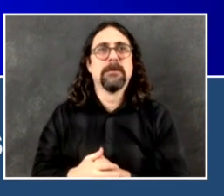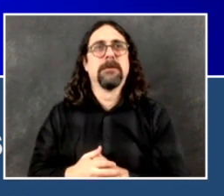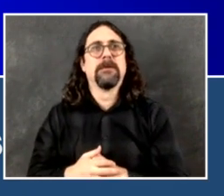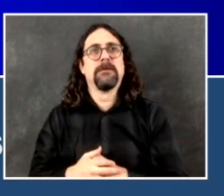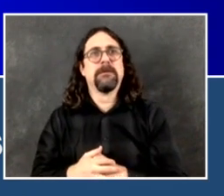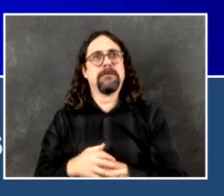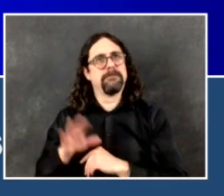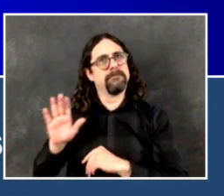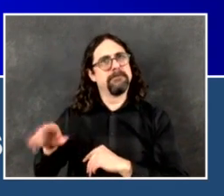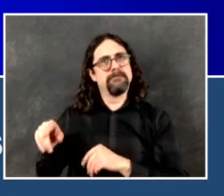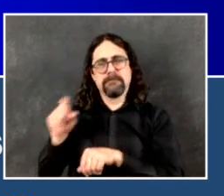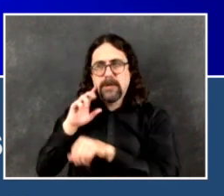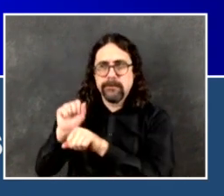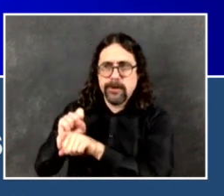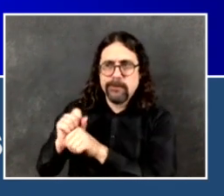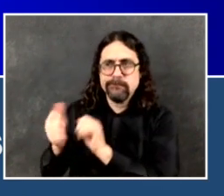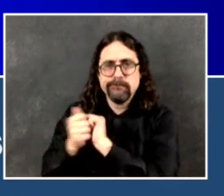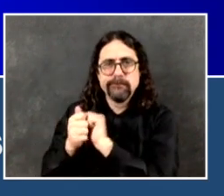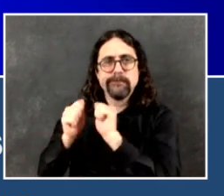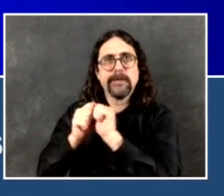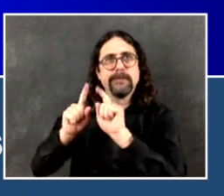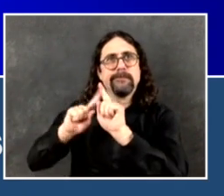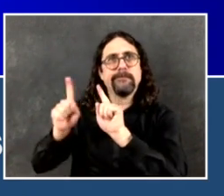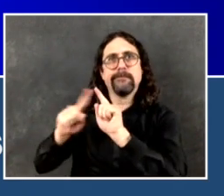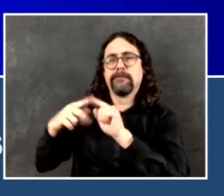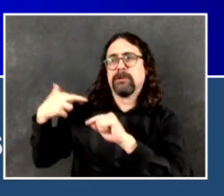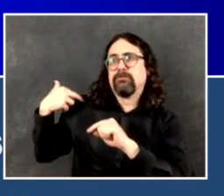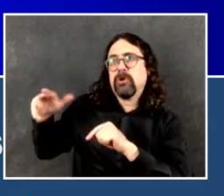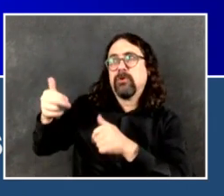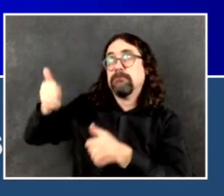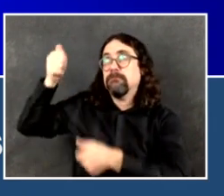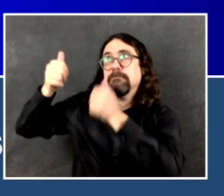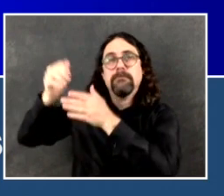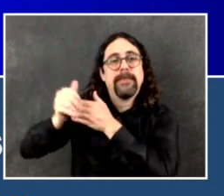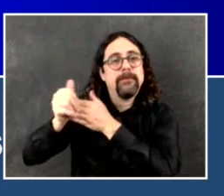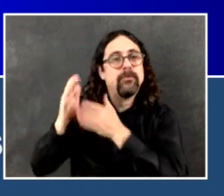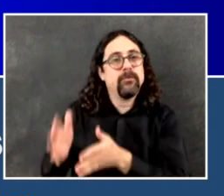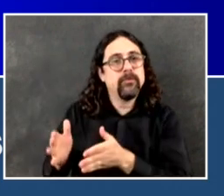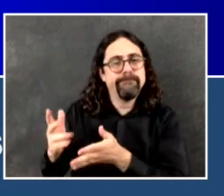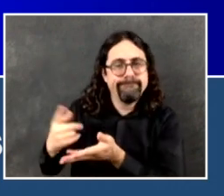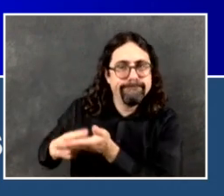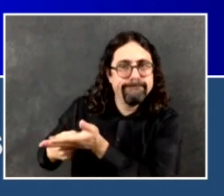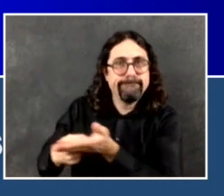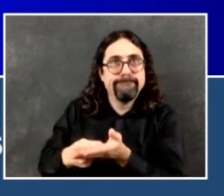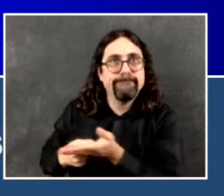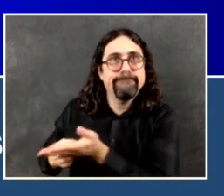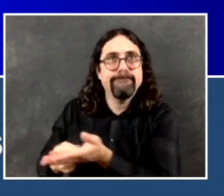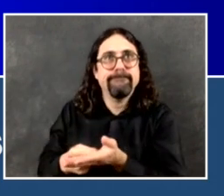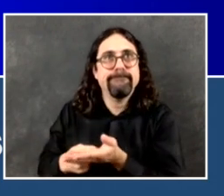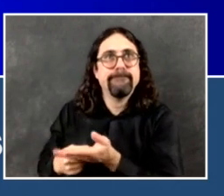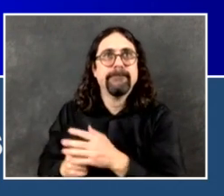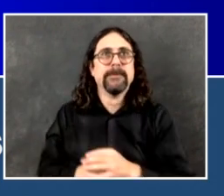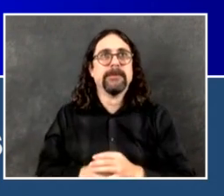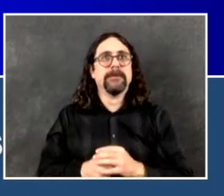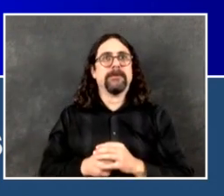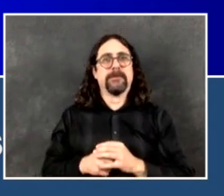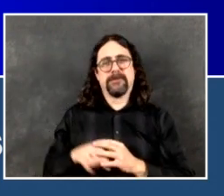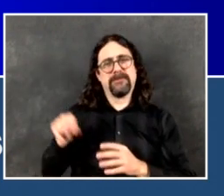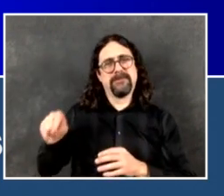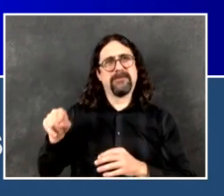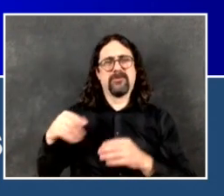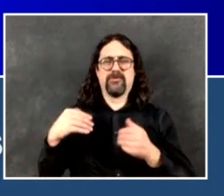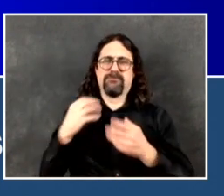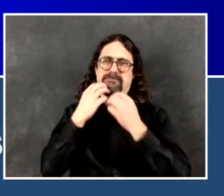restart the life of faith in this city, but also the crucial role that faith-based communities can play in rebuilding our economy, making sure people